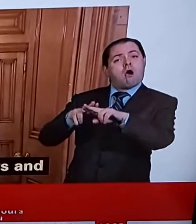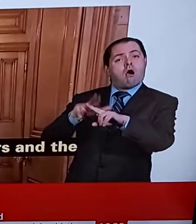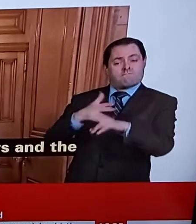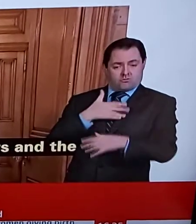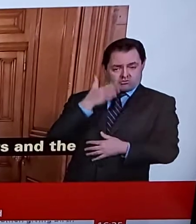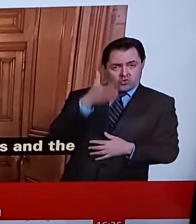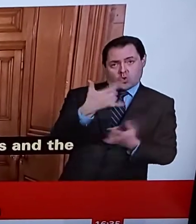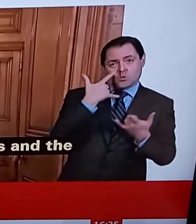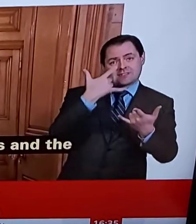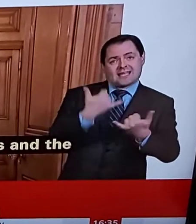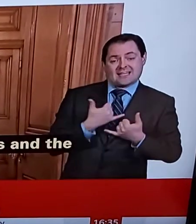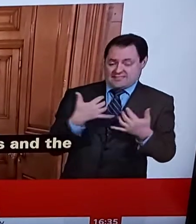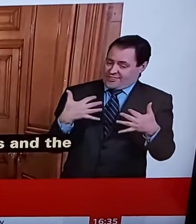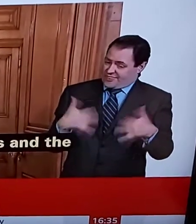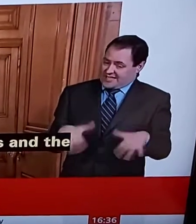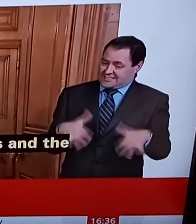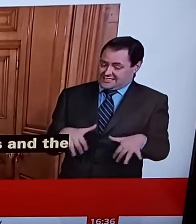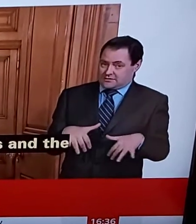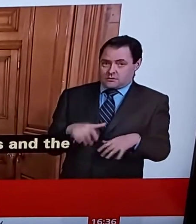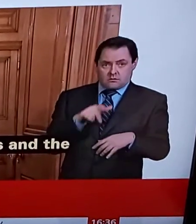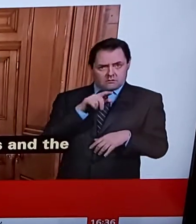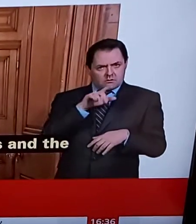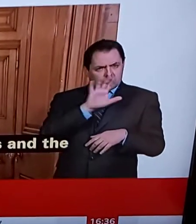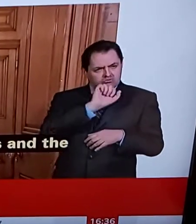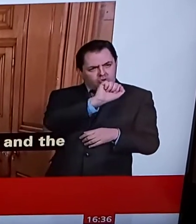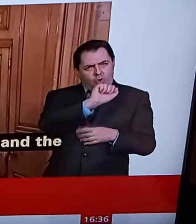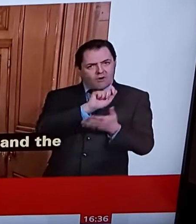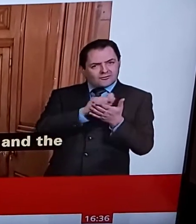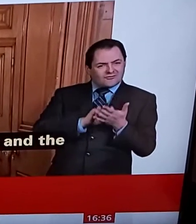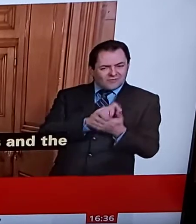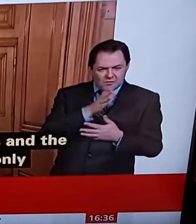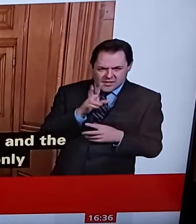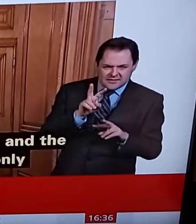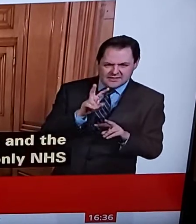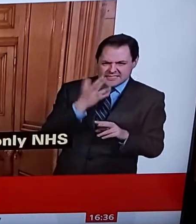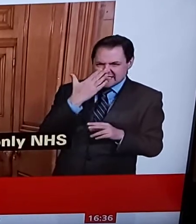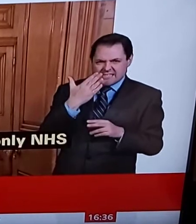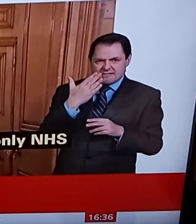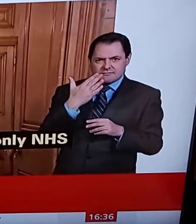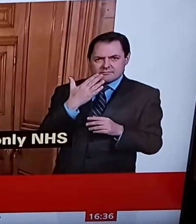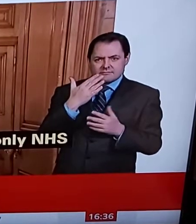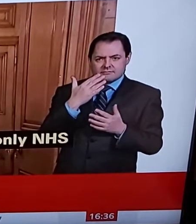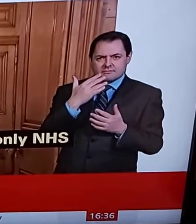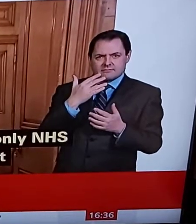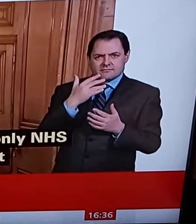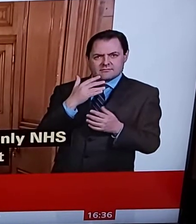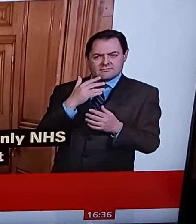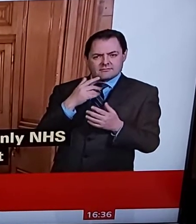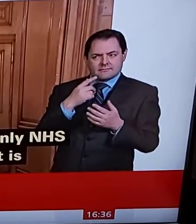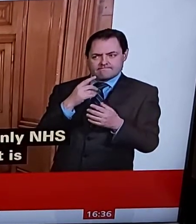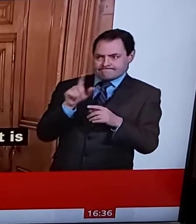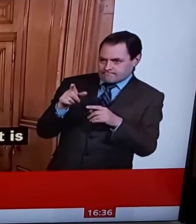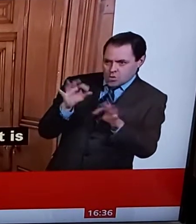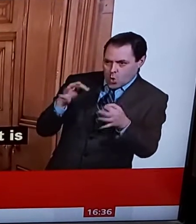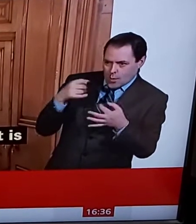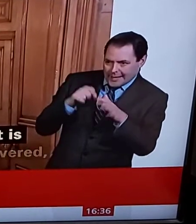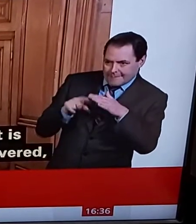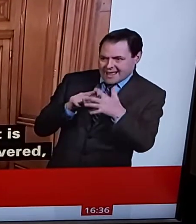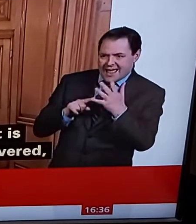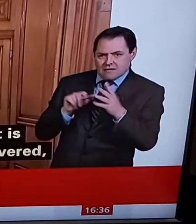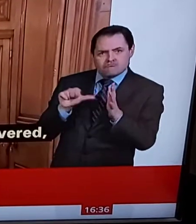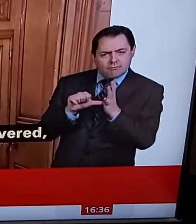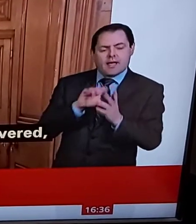it's, as your reporters have discovered, being enforced in a bureaucratic fashion, then I will talk to Matt immediately after this press conference, and